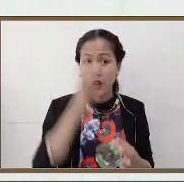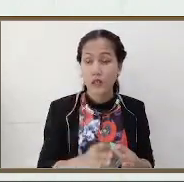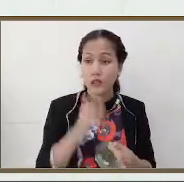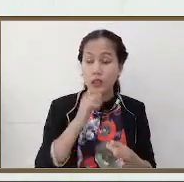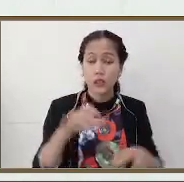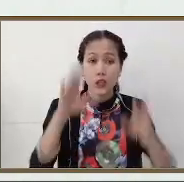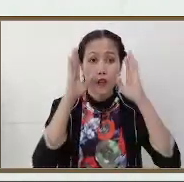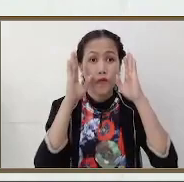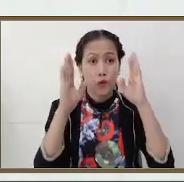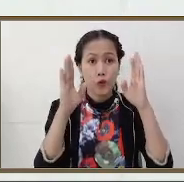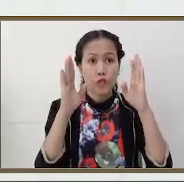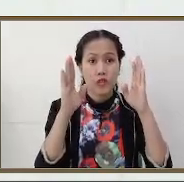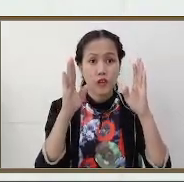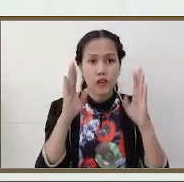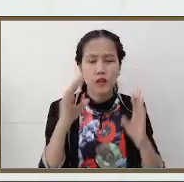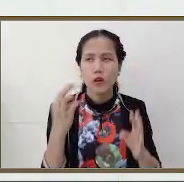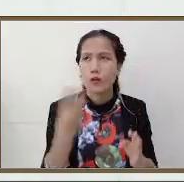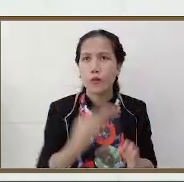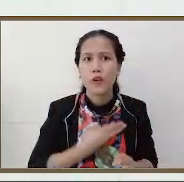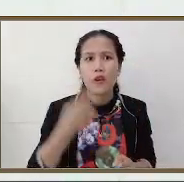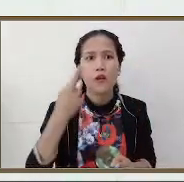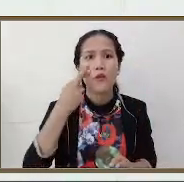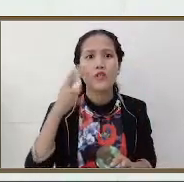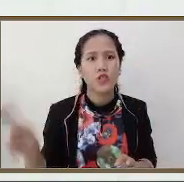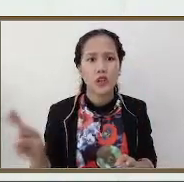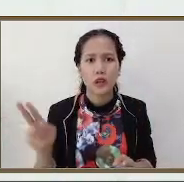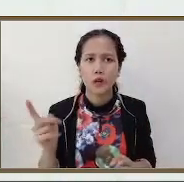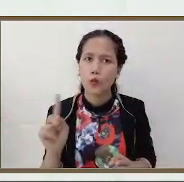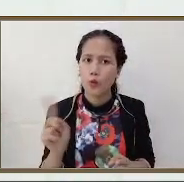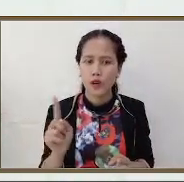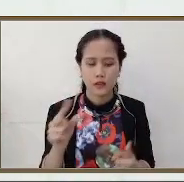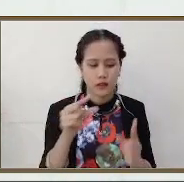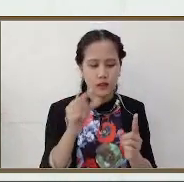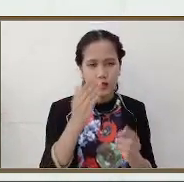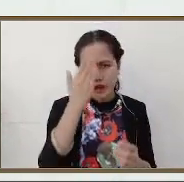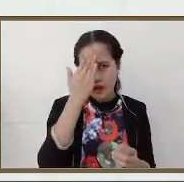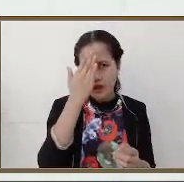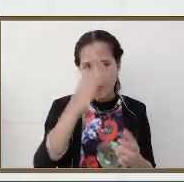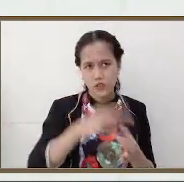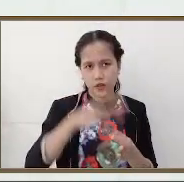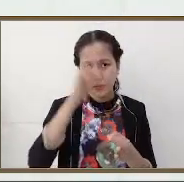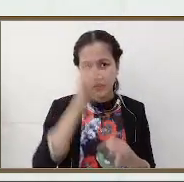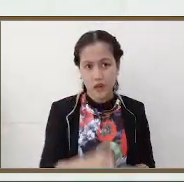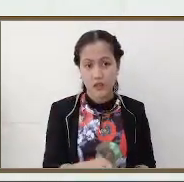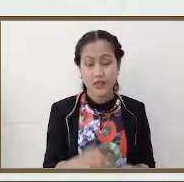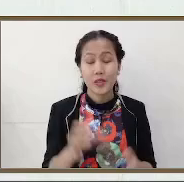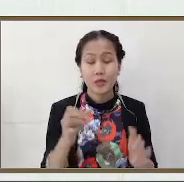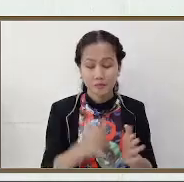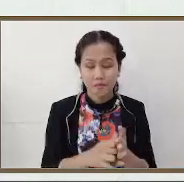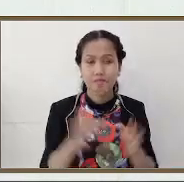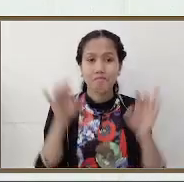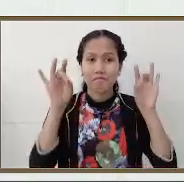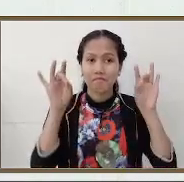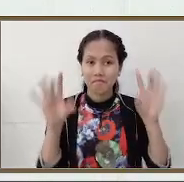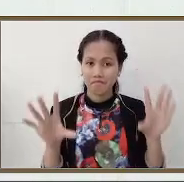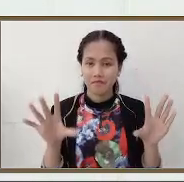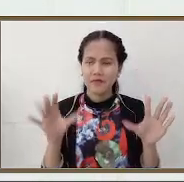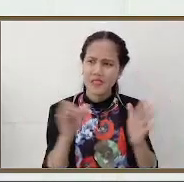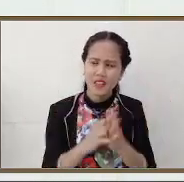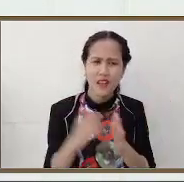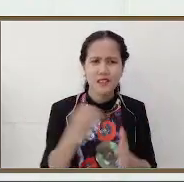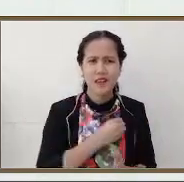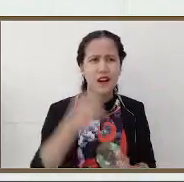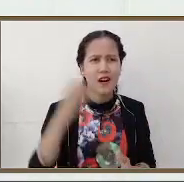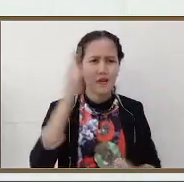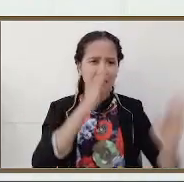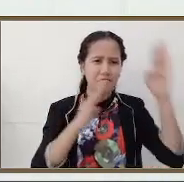hindi na tayo naging aware, nare-reject nga pala natin yung knowledge ng Diyos. That's the danger, brethren. That's our problem. Ito